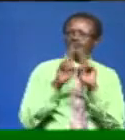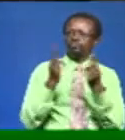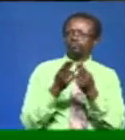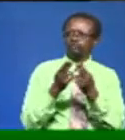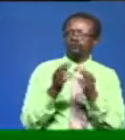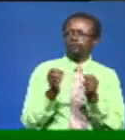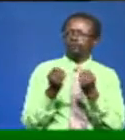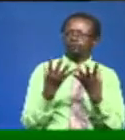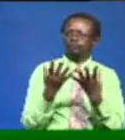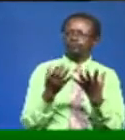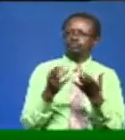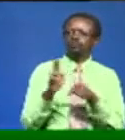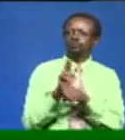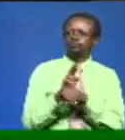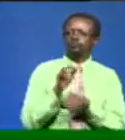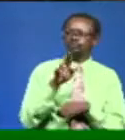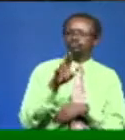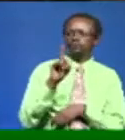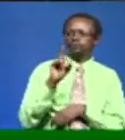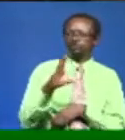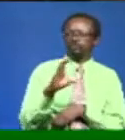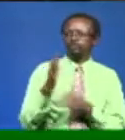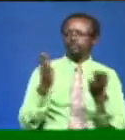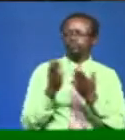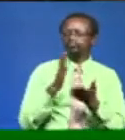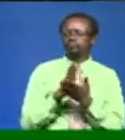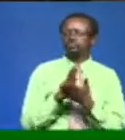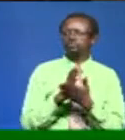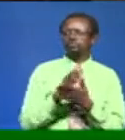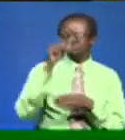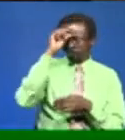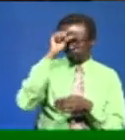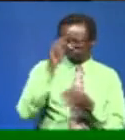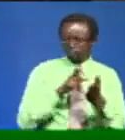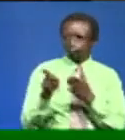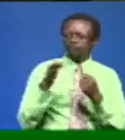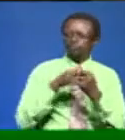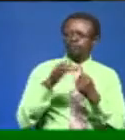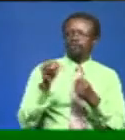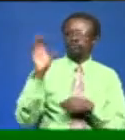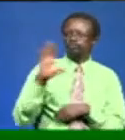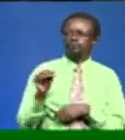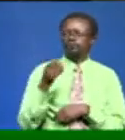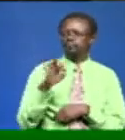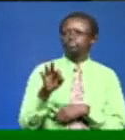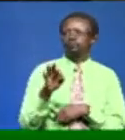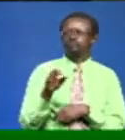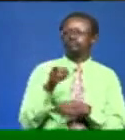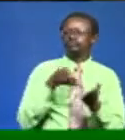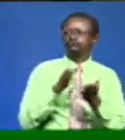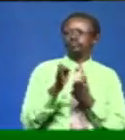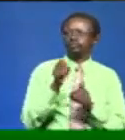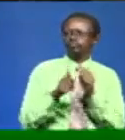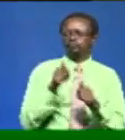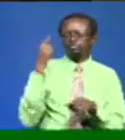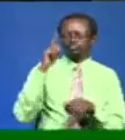DUC, whereby the government is expected to shoulder 80% of the tuition fee cost per student,